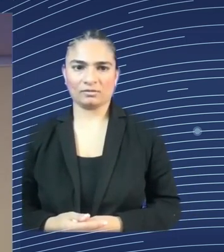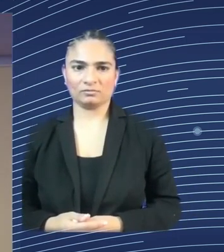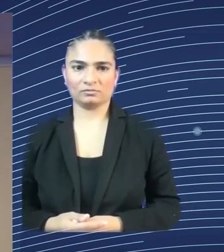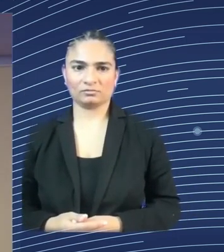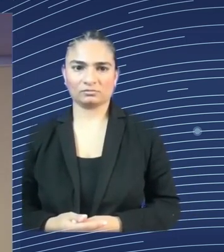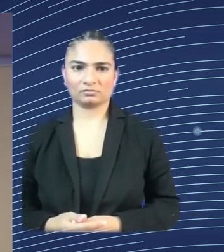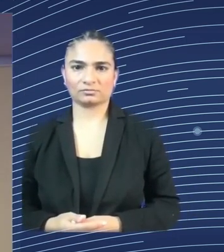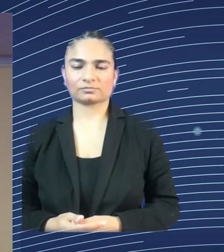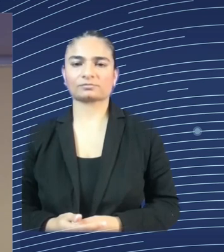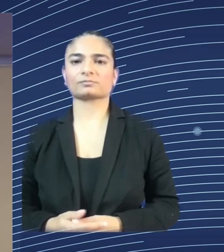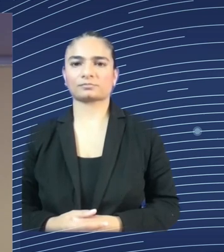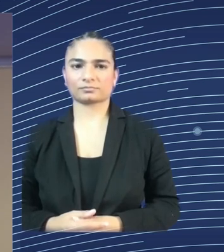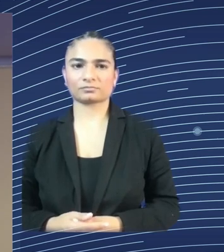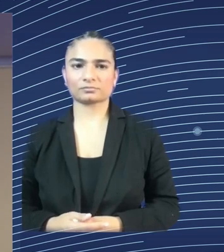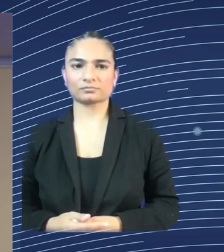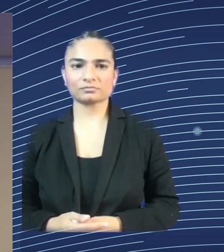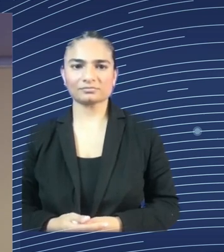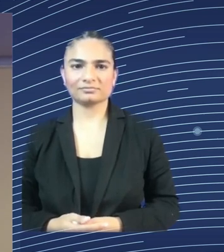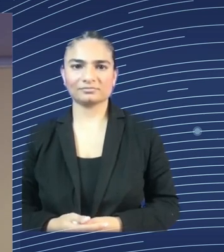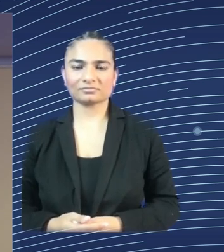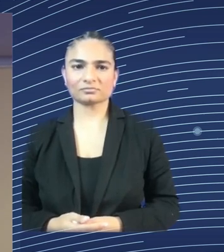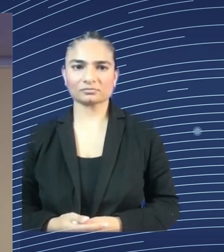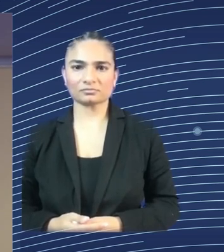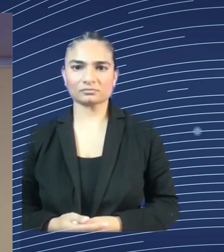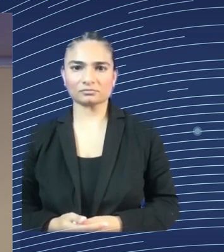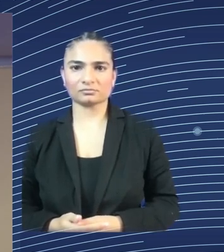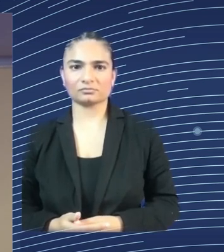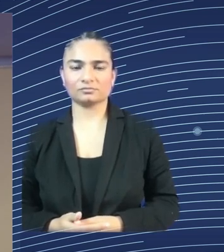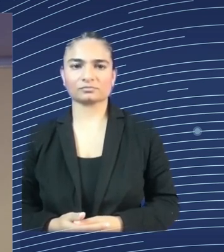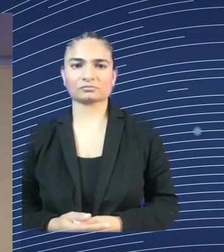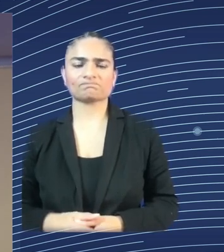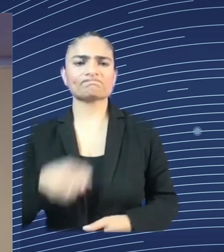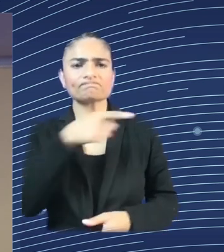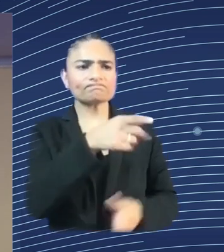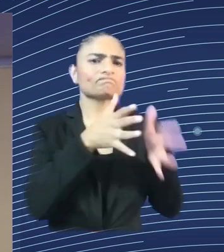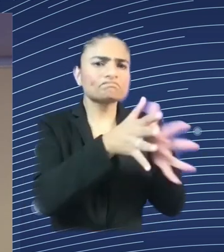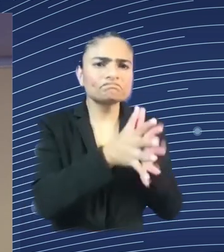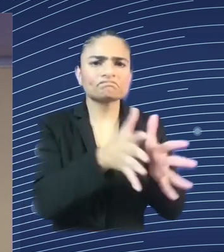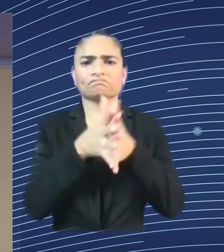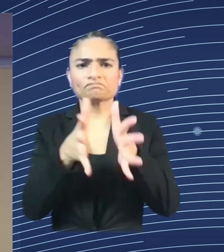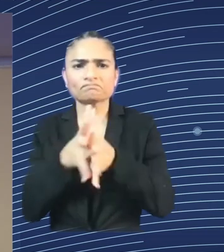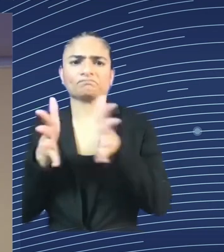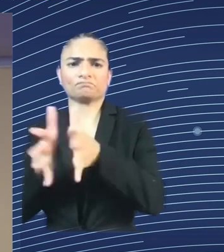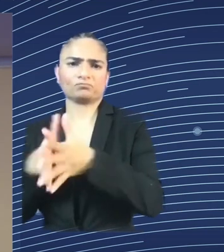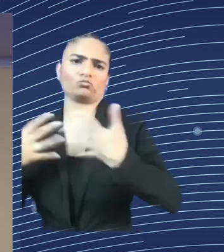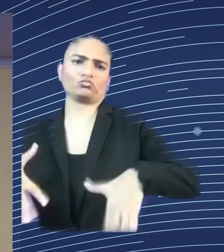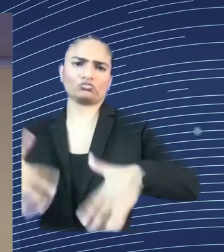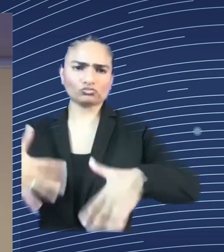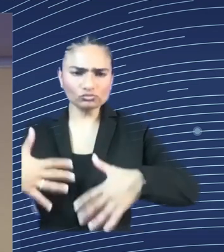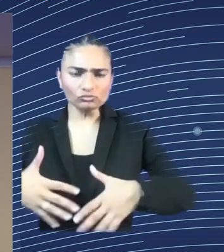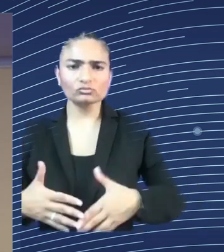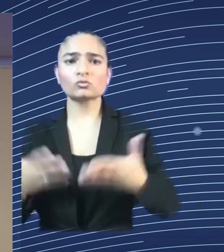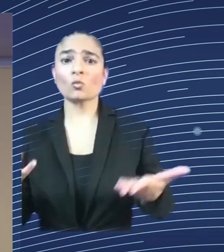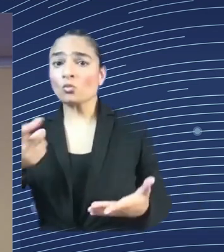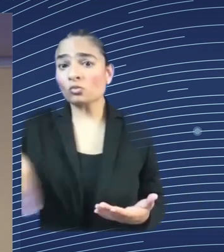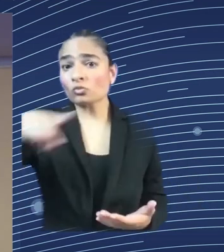don't use Slido, but rather raise your hand to make it a little more dynamic and make sure it